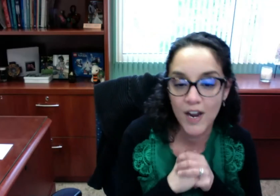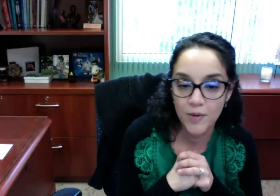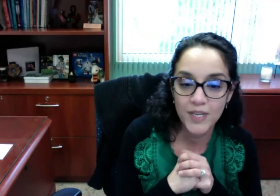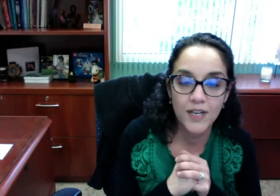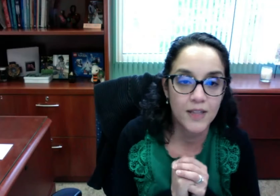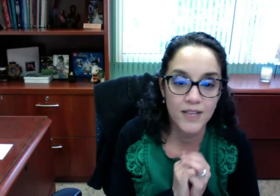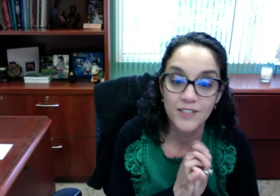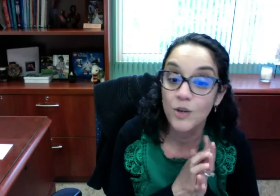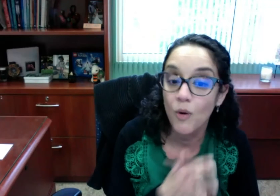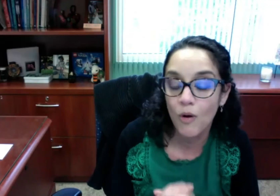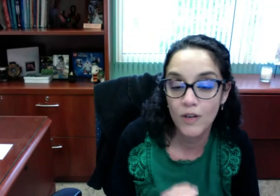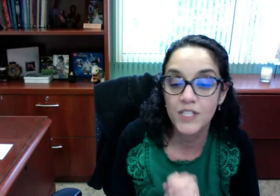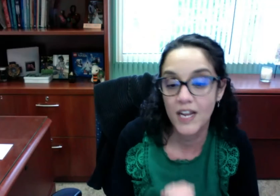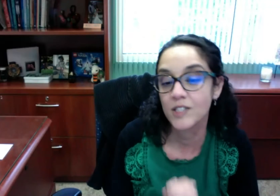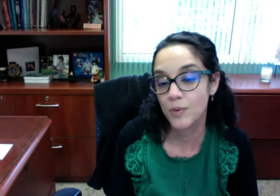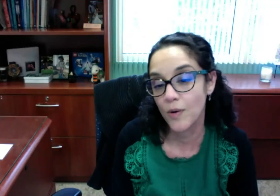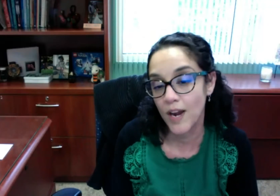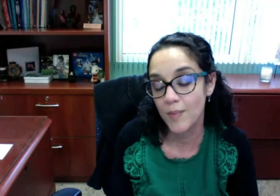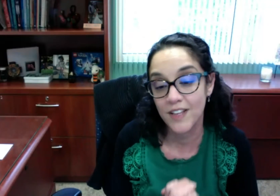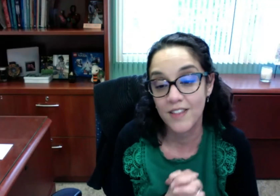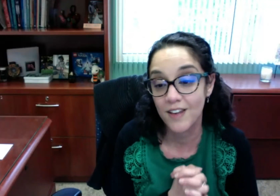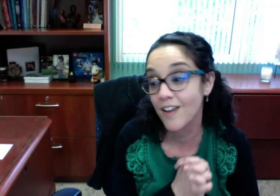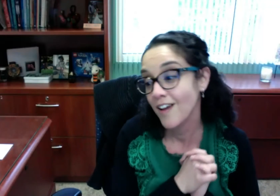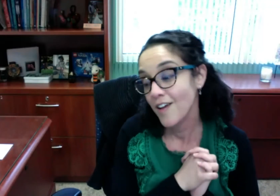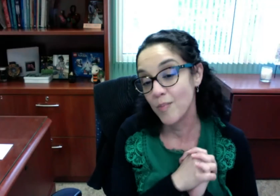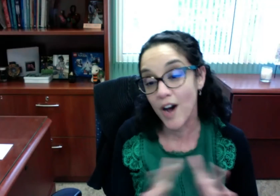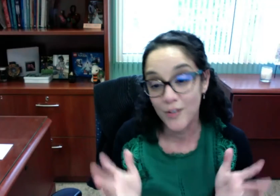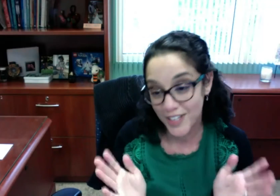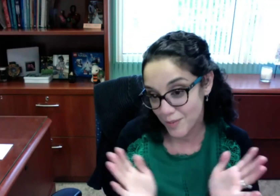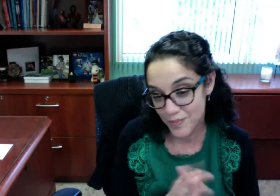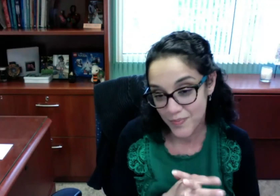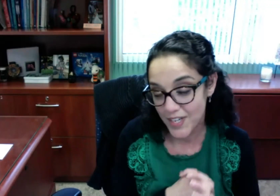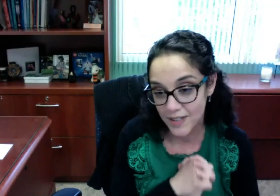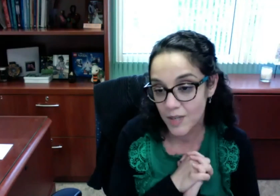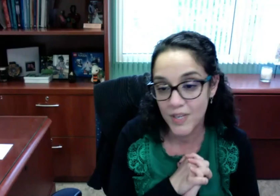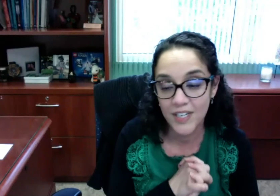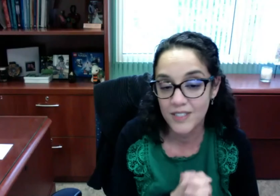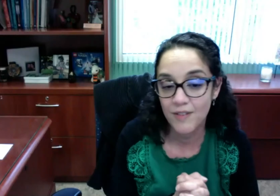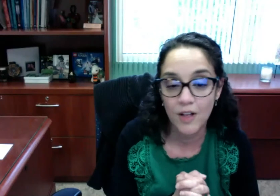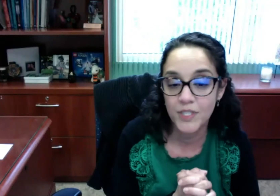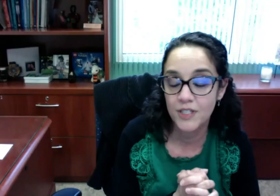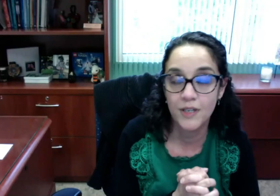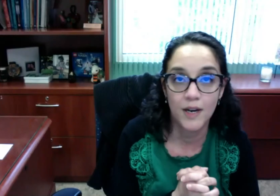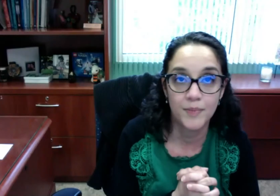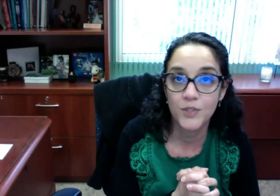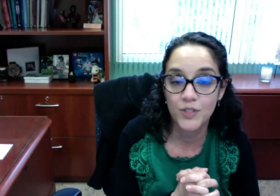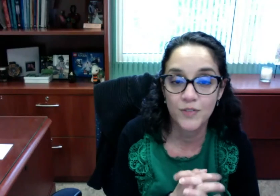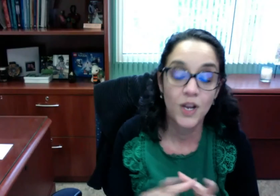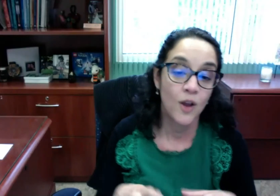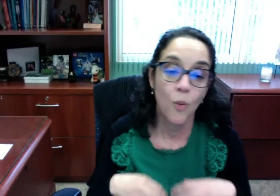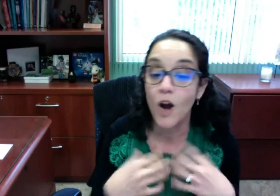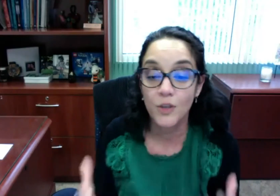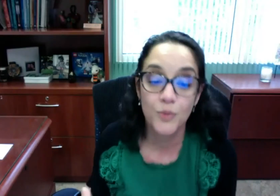this environment, I think that's the goal of tonight's program. And I think the model that the committee has developed to sort